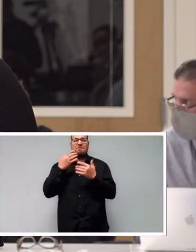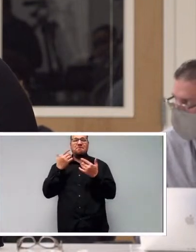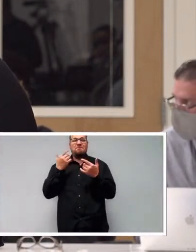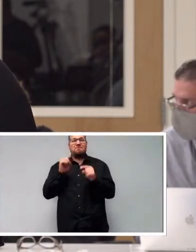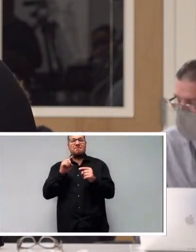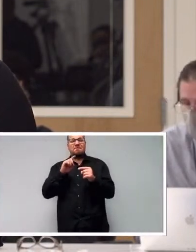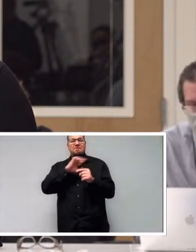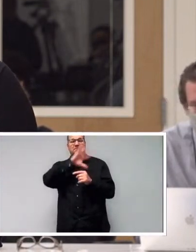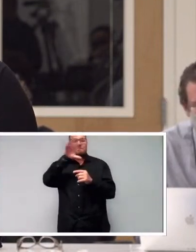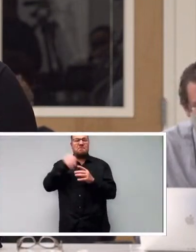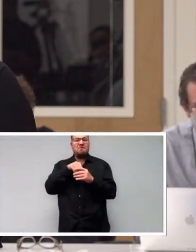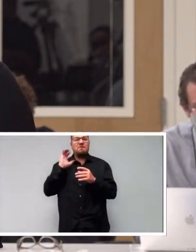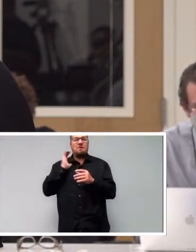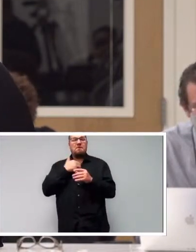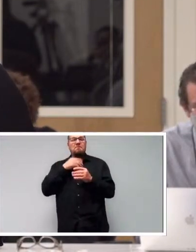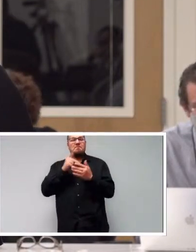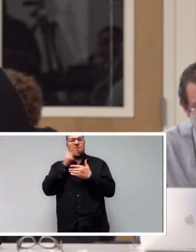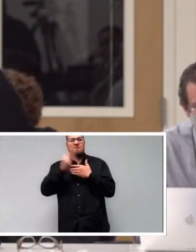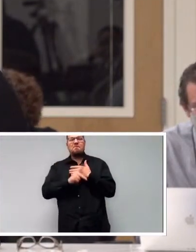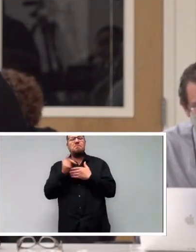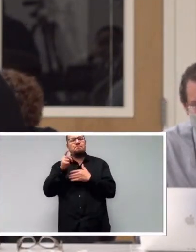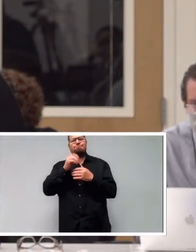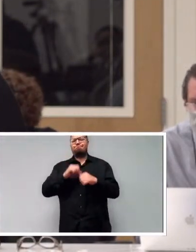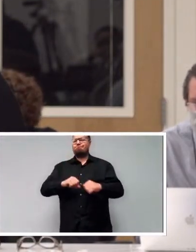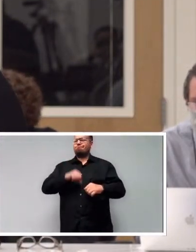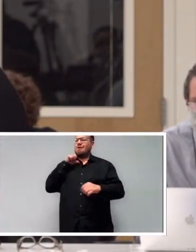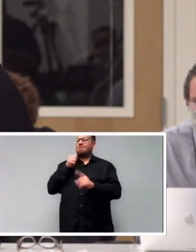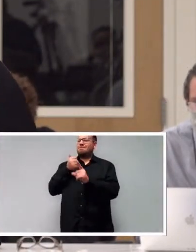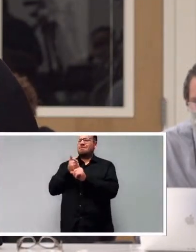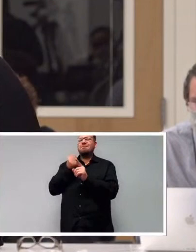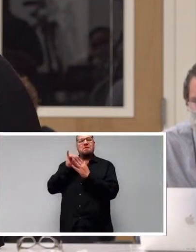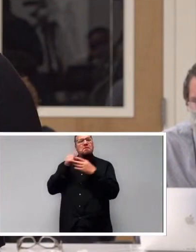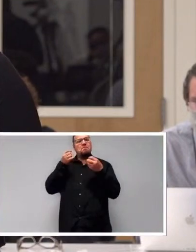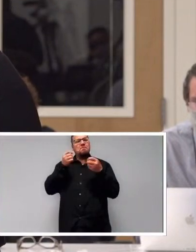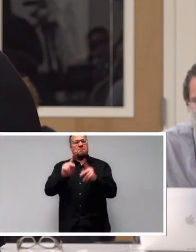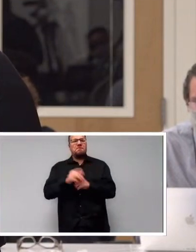and he was pretty proud of himself with that opportunity.